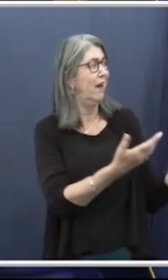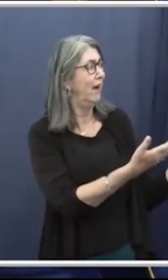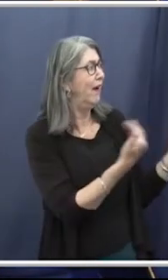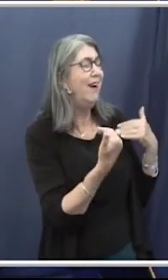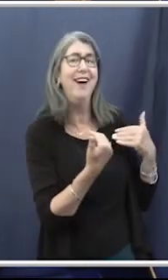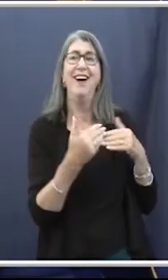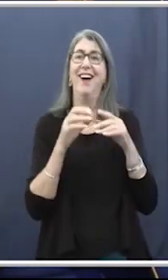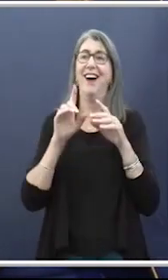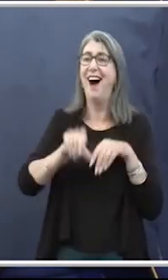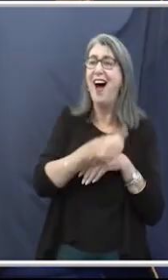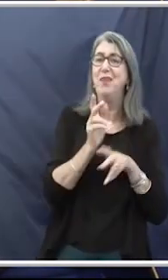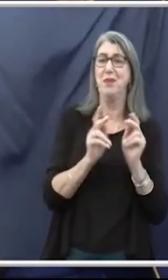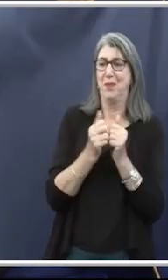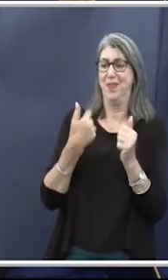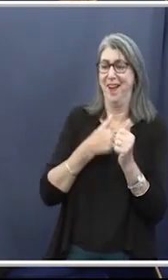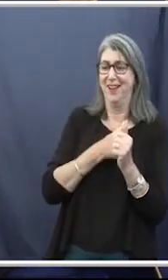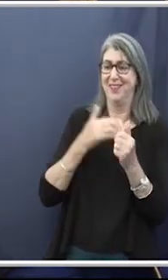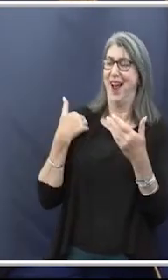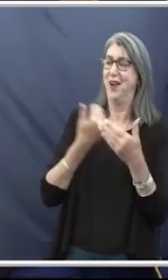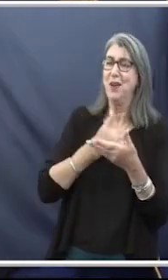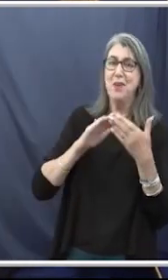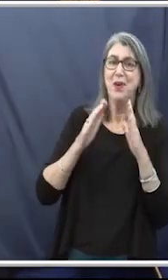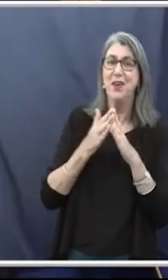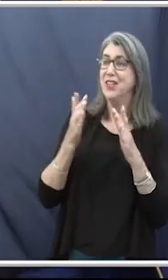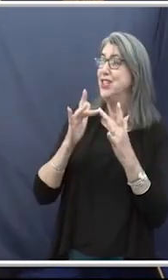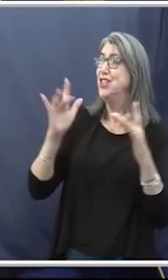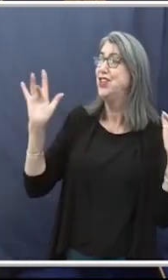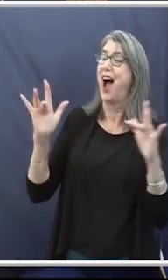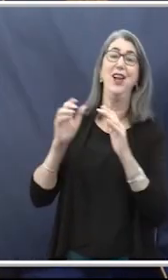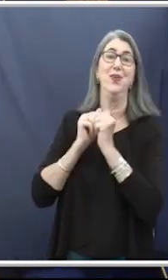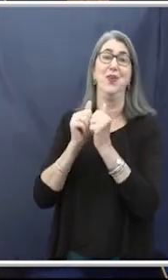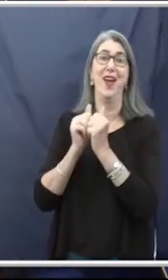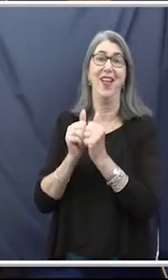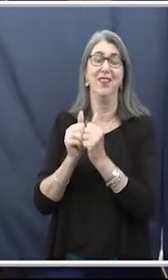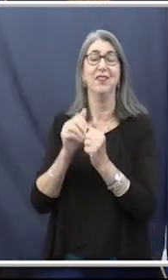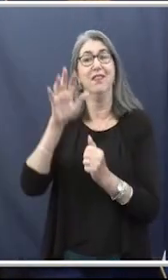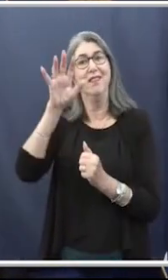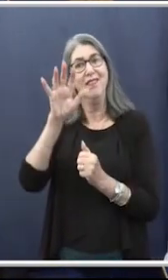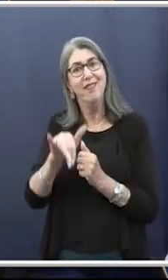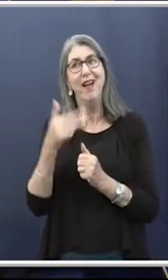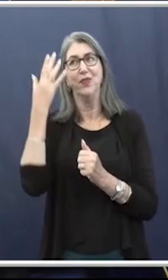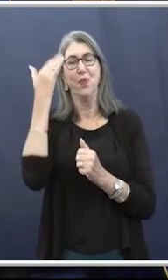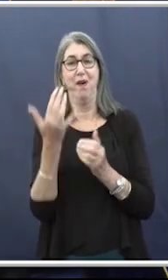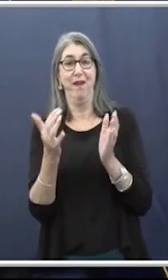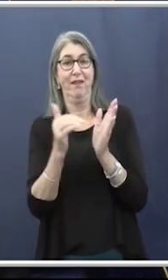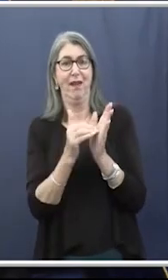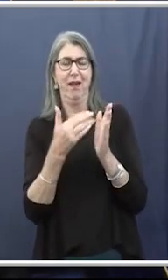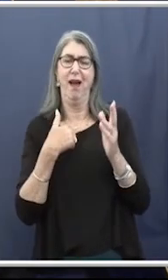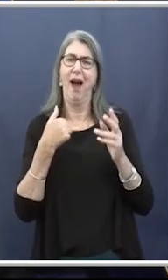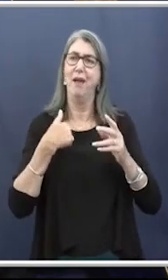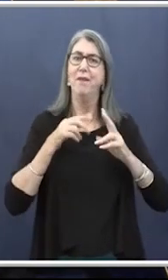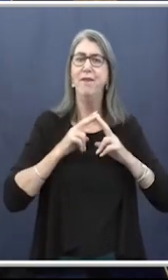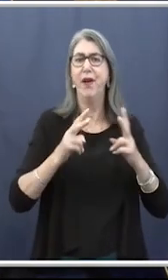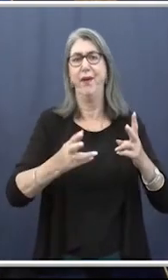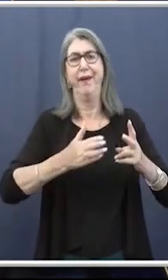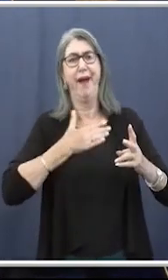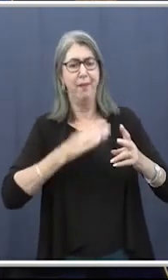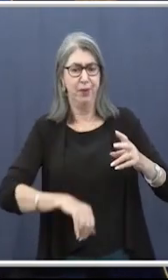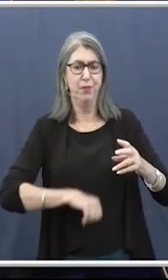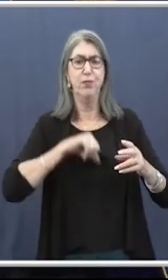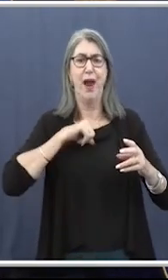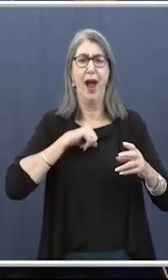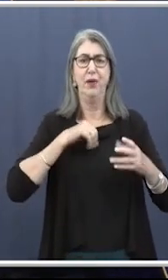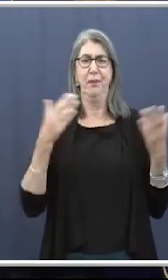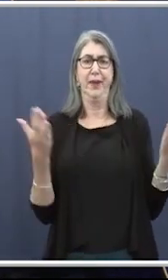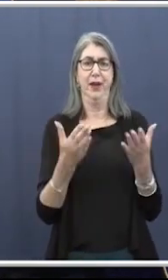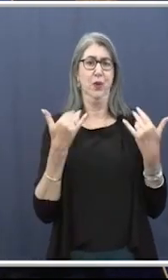us. We need our communities. We can only shine together. So that's the reason, again, I am very happy and proud to be